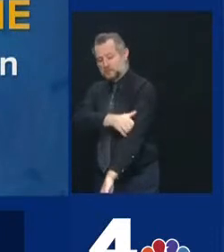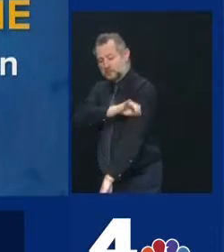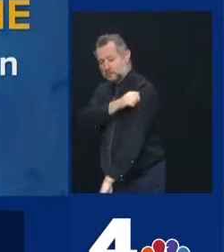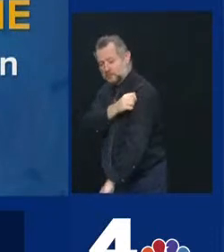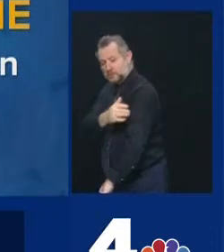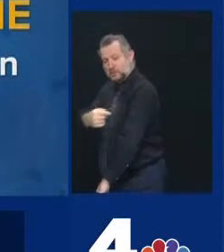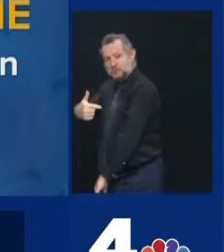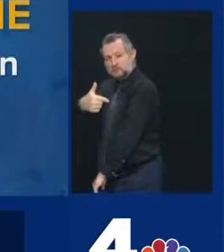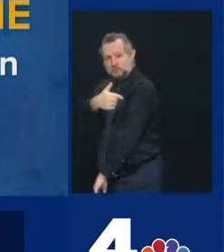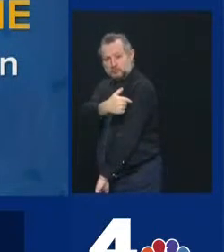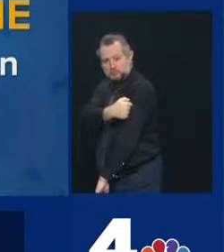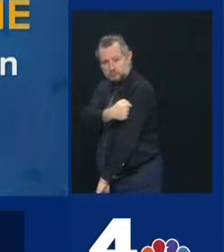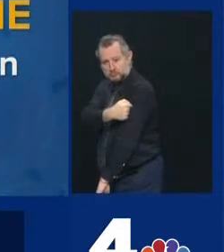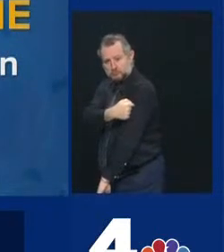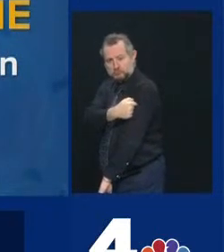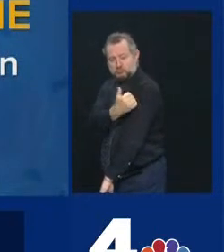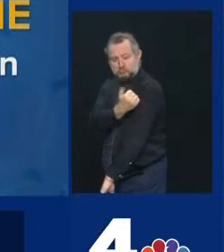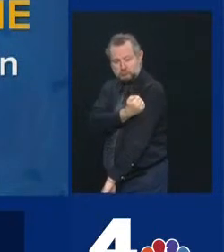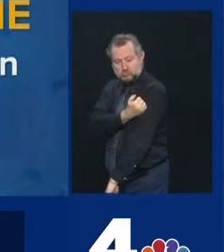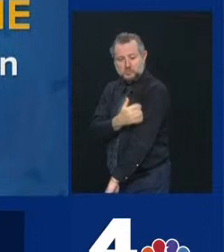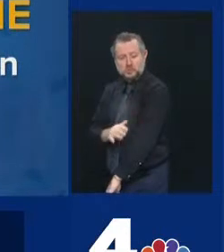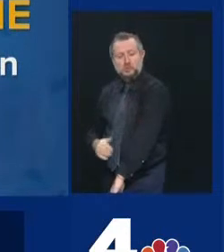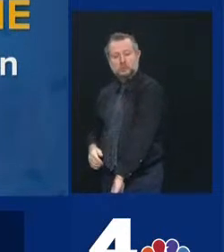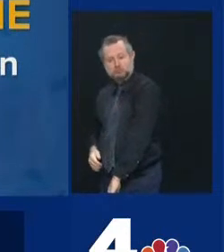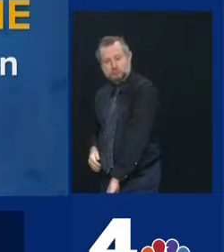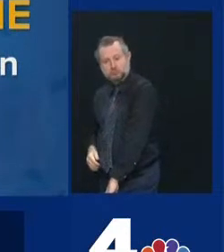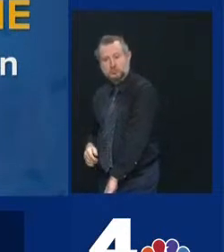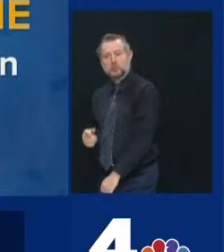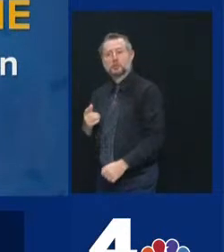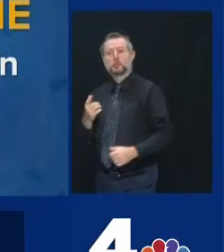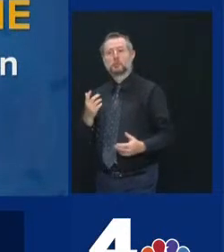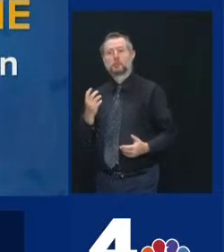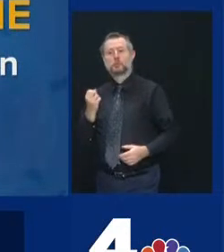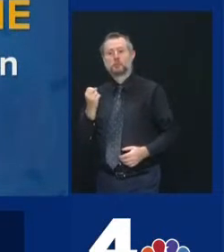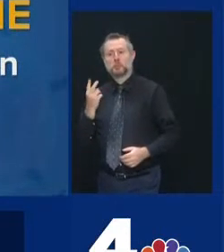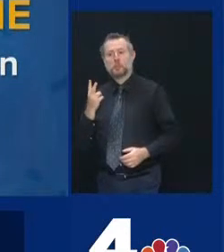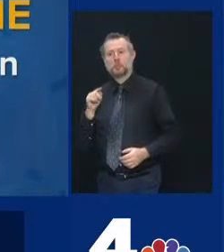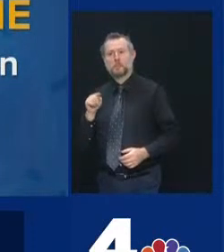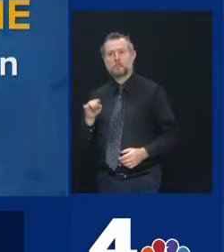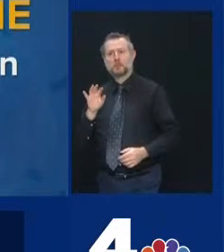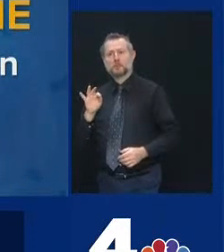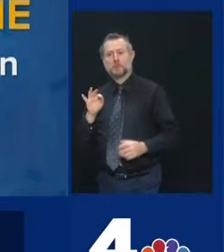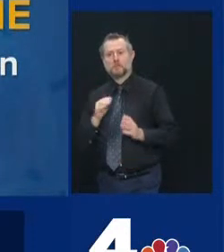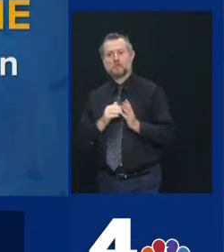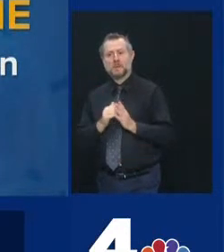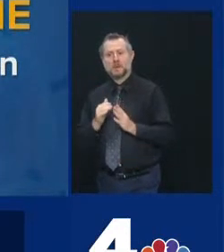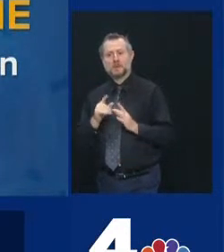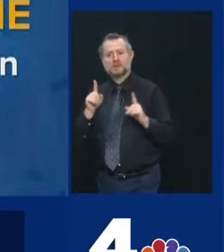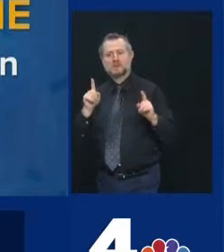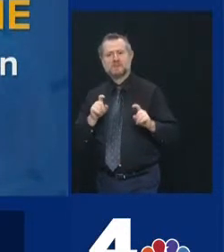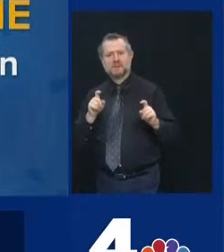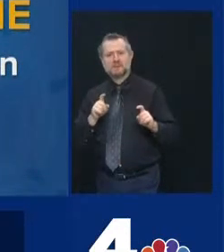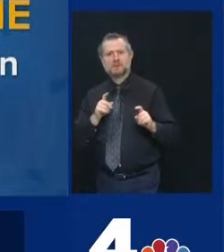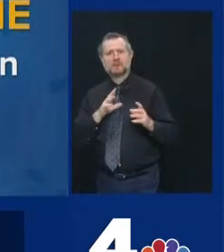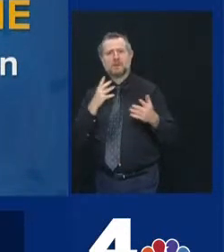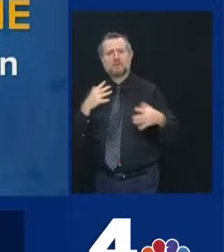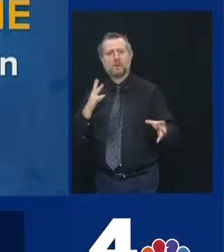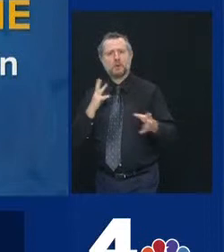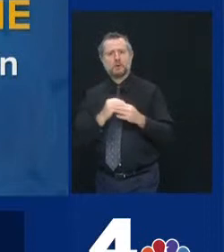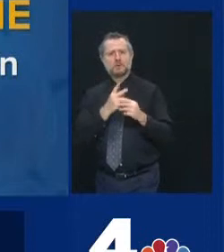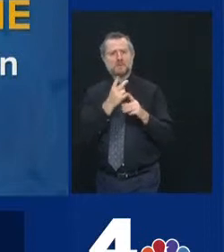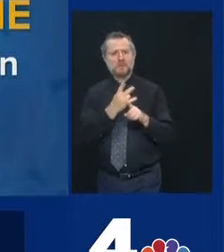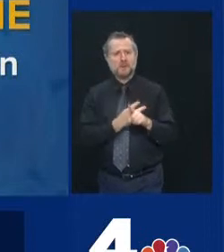Everything we've done, 7 months, it took us to do 12 million tests. How long is it going to take